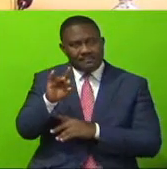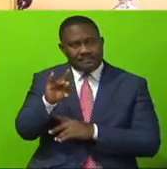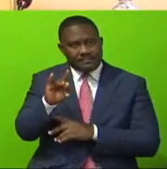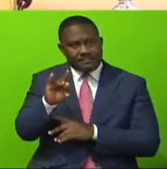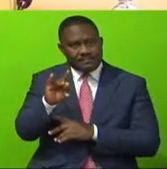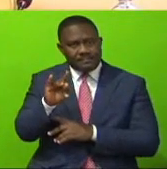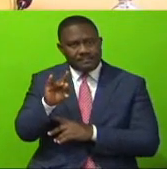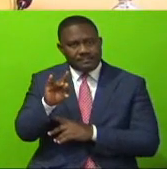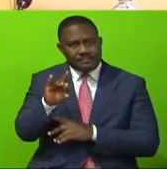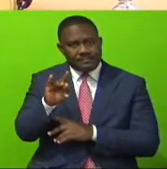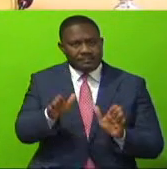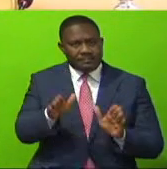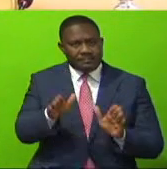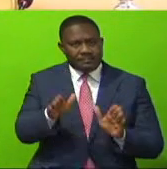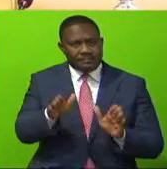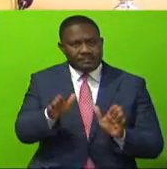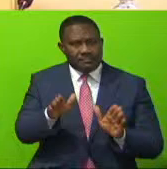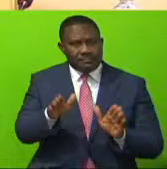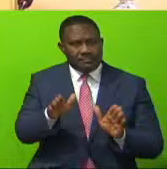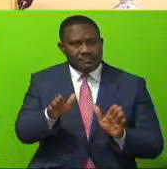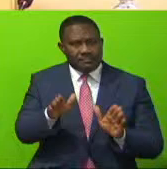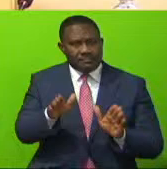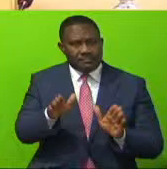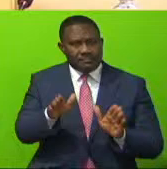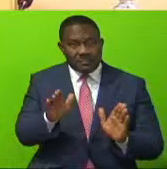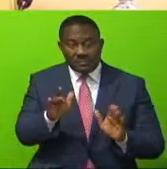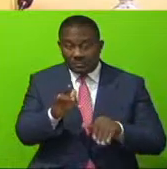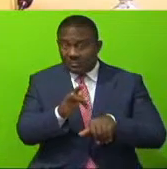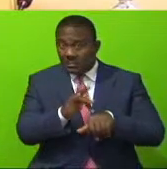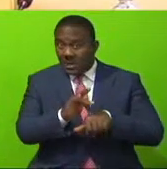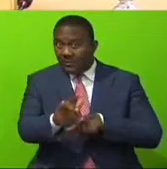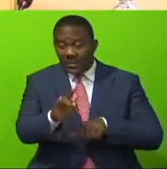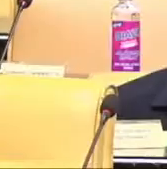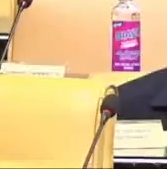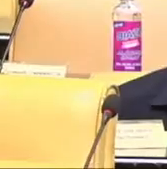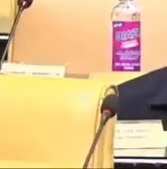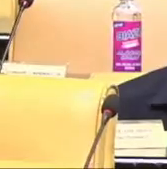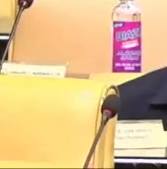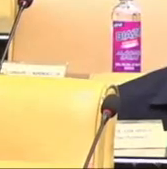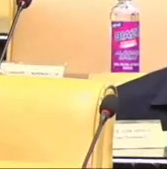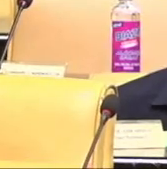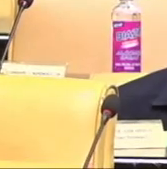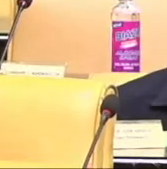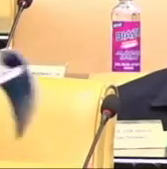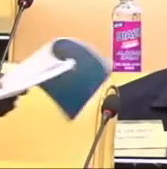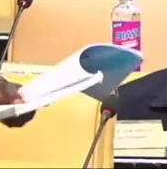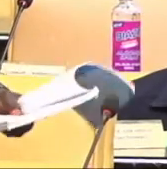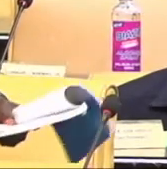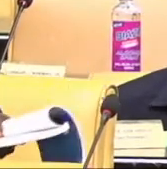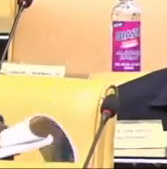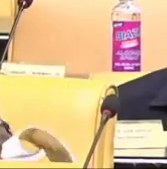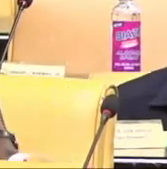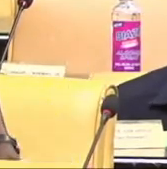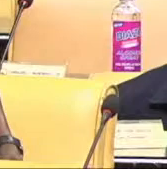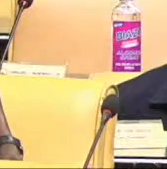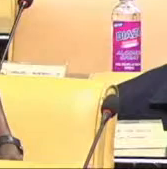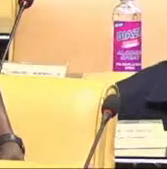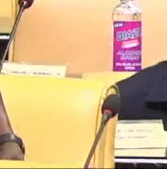announce the vacancy. That is all that we are asking Speaker to